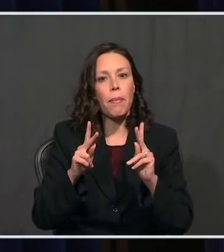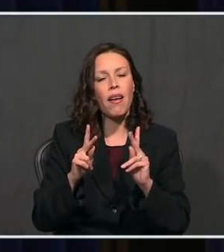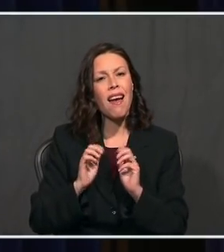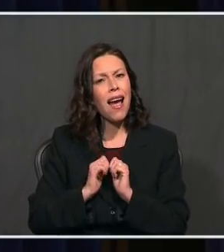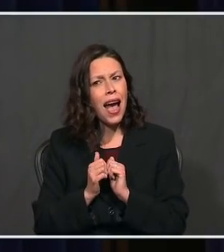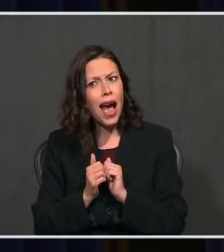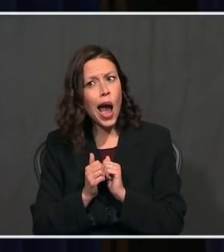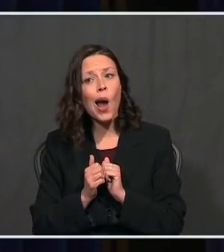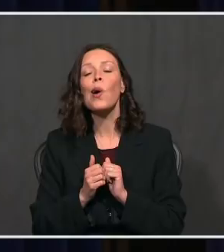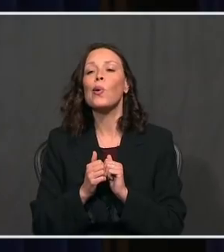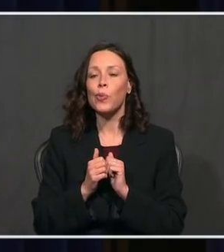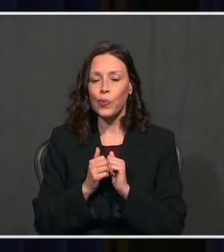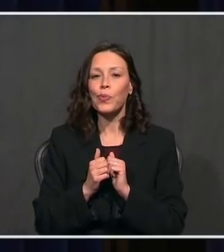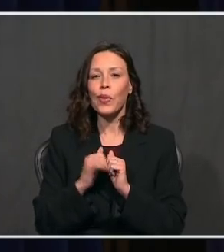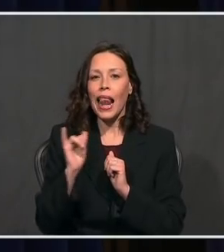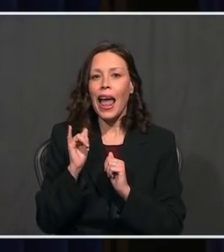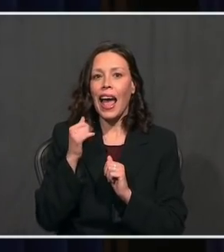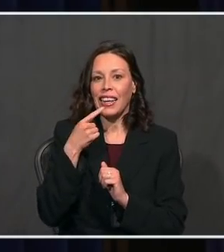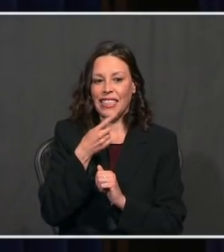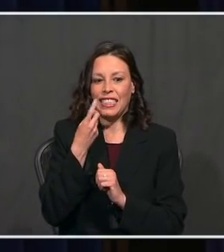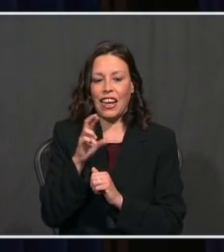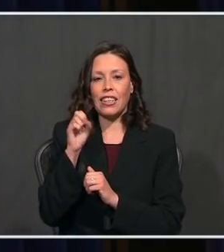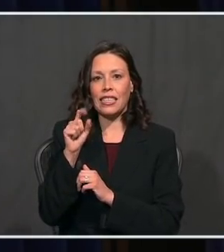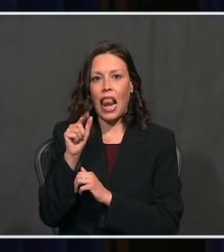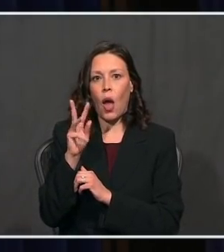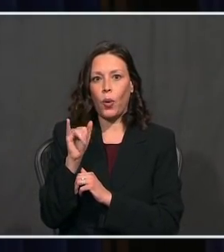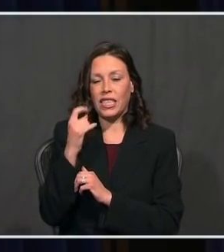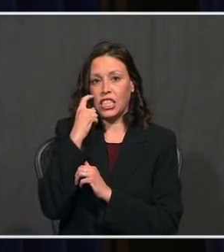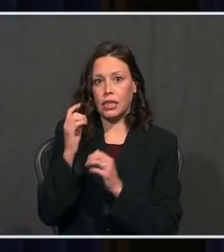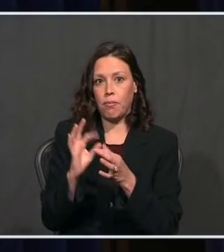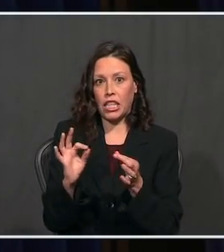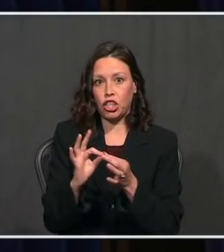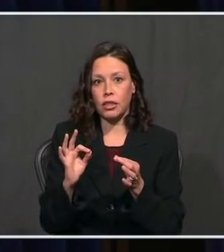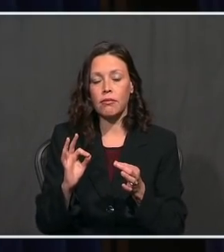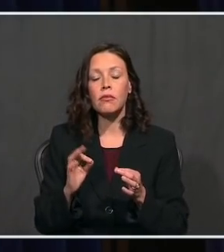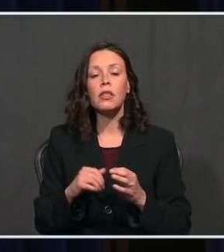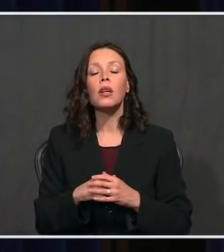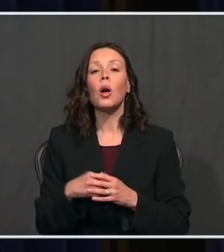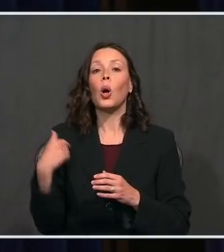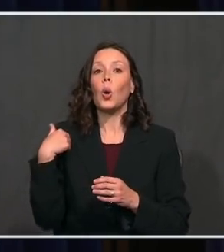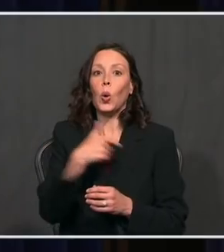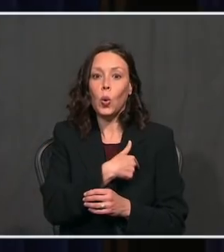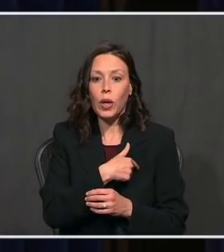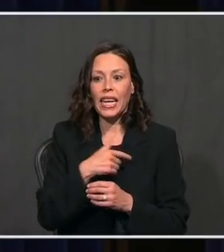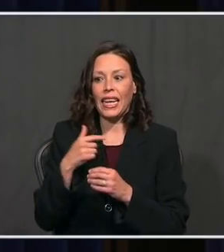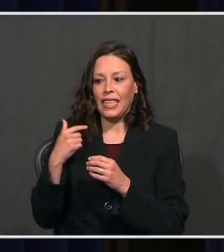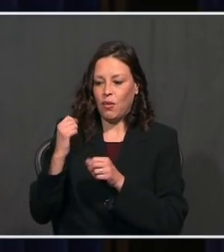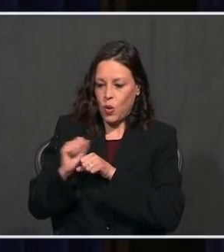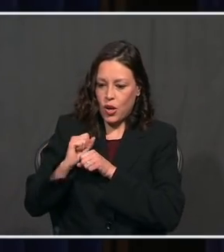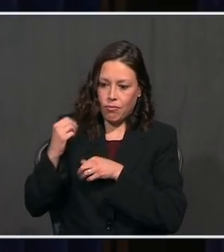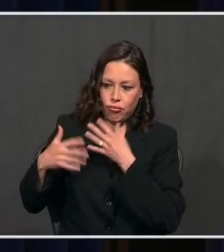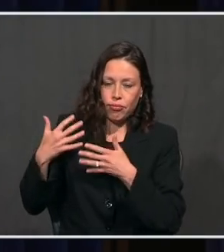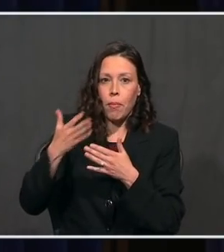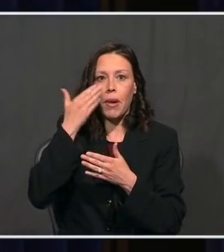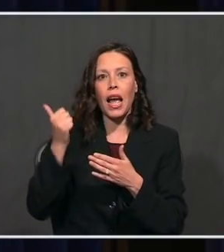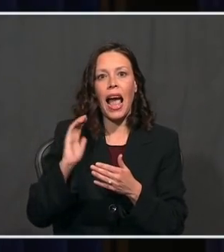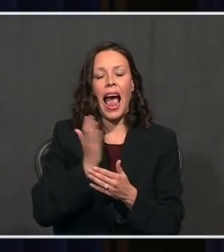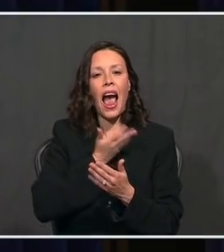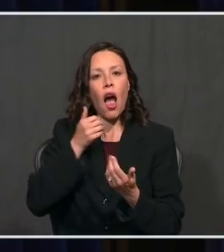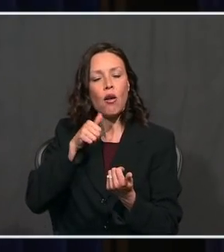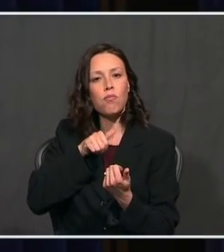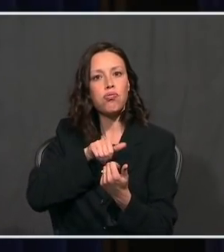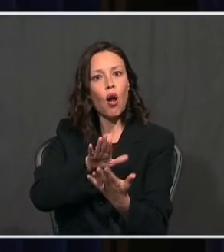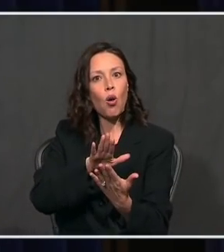As quickly said earlier by Dr. Slaoui, it's come to fruition because of our approach.